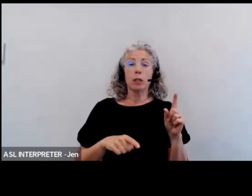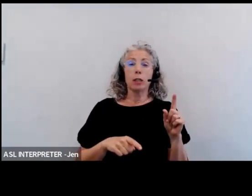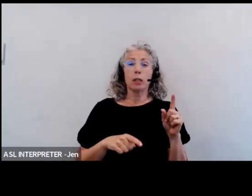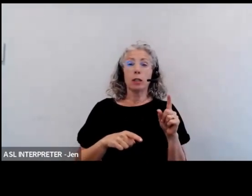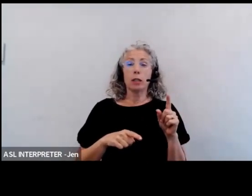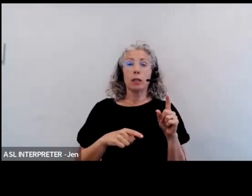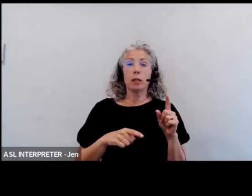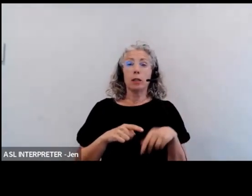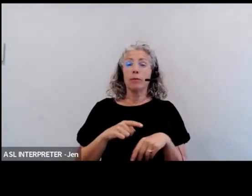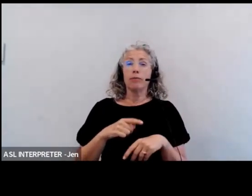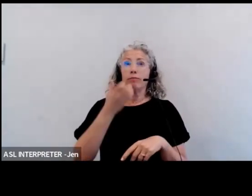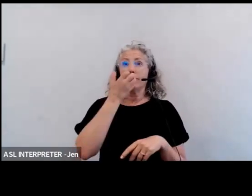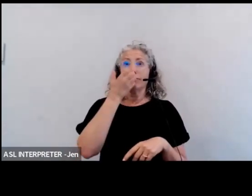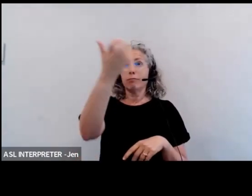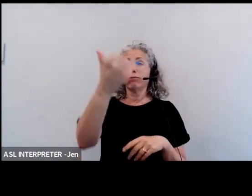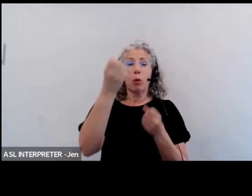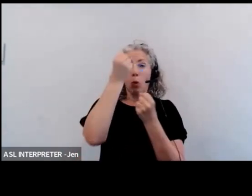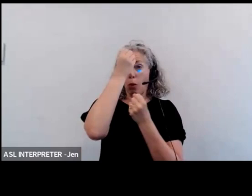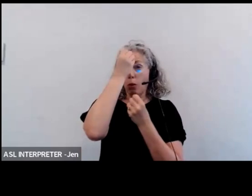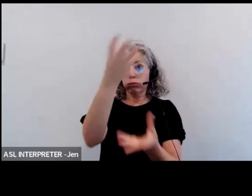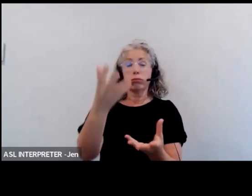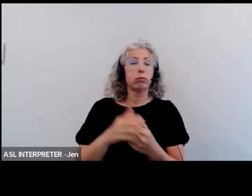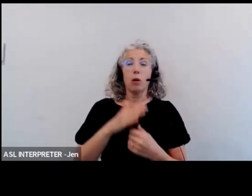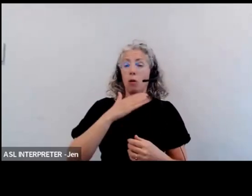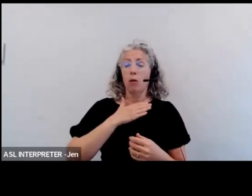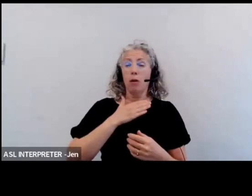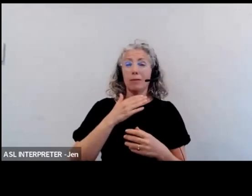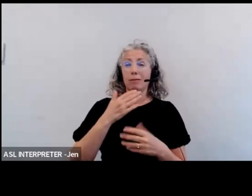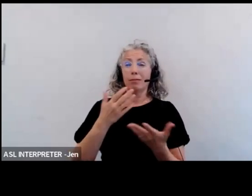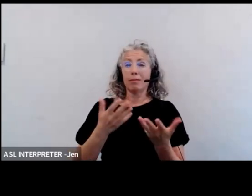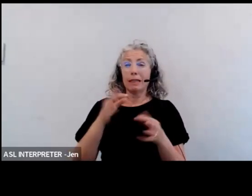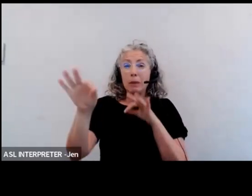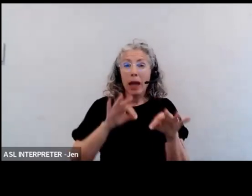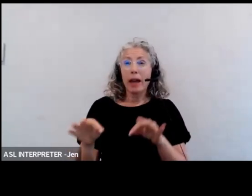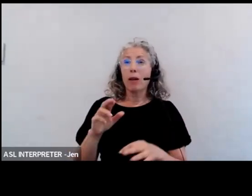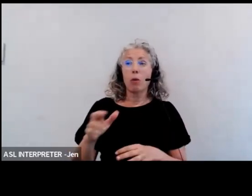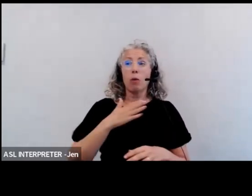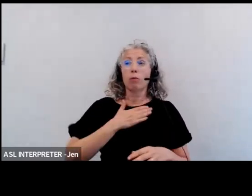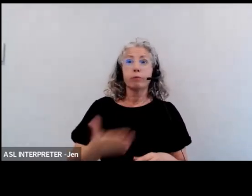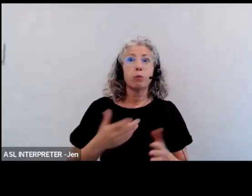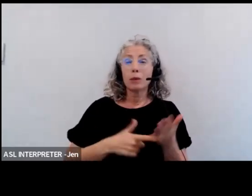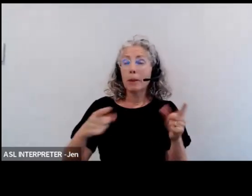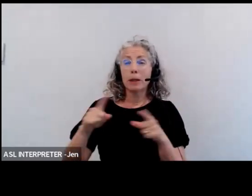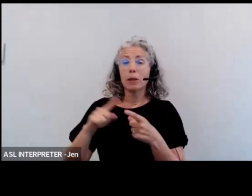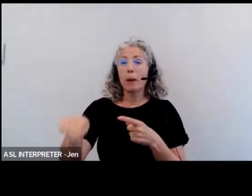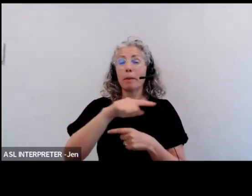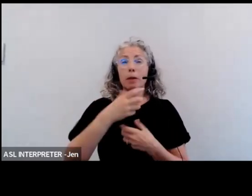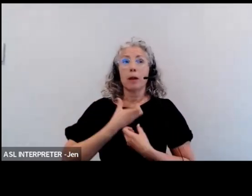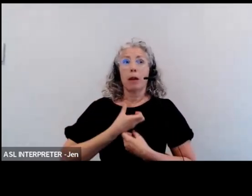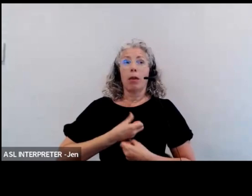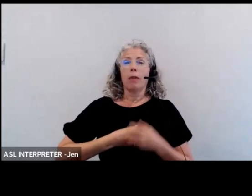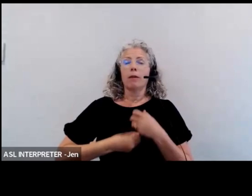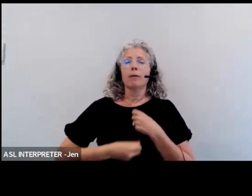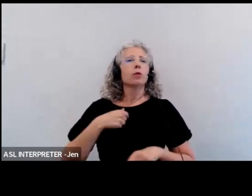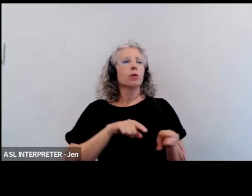to name what was being done to them. And so within months of working there, I started